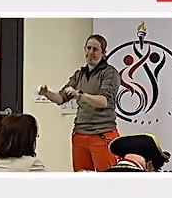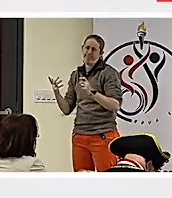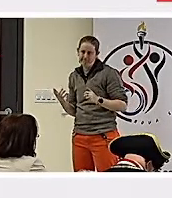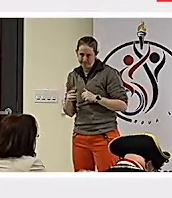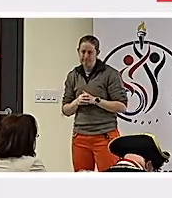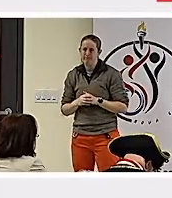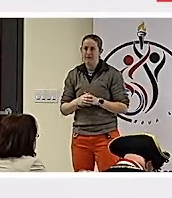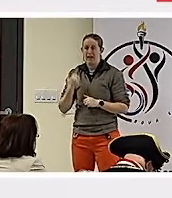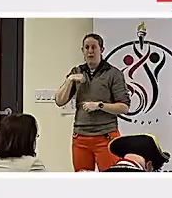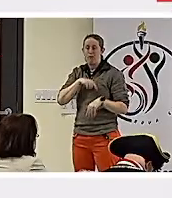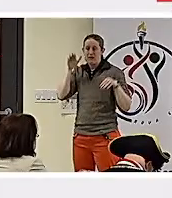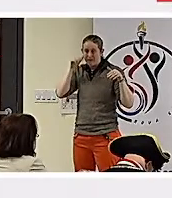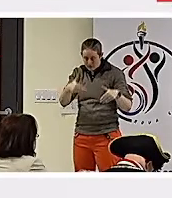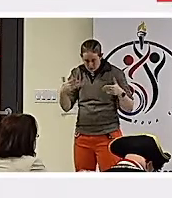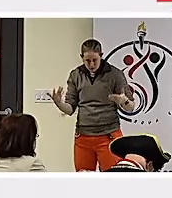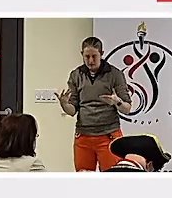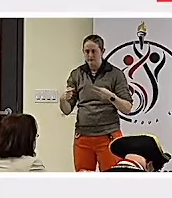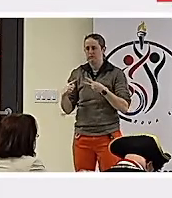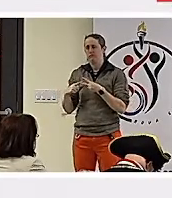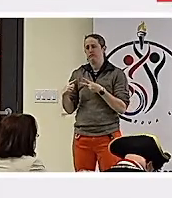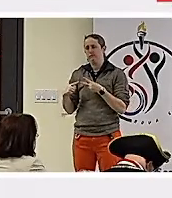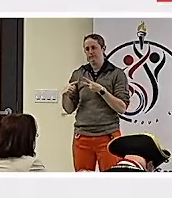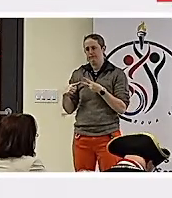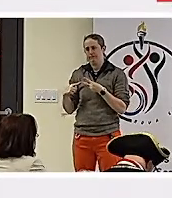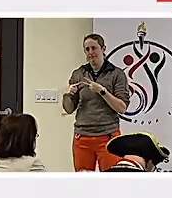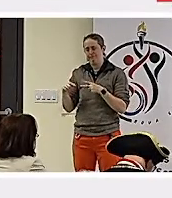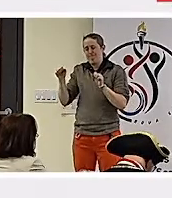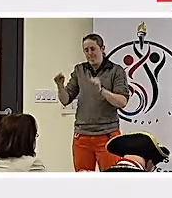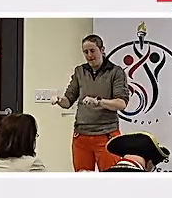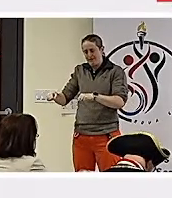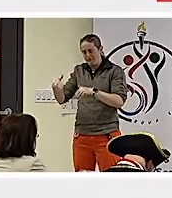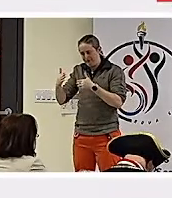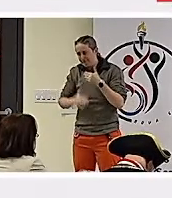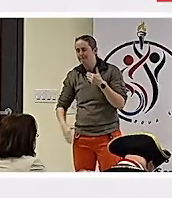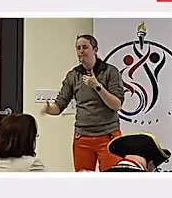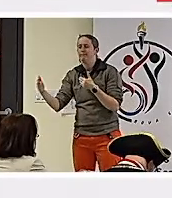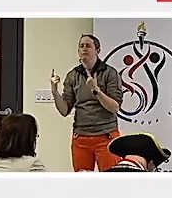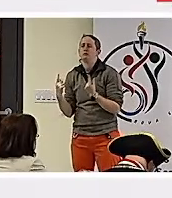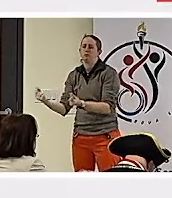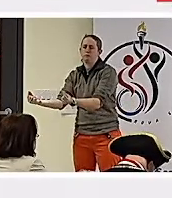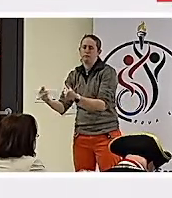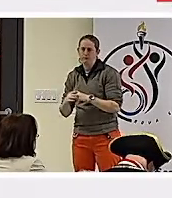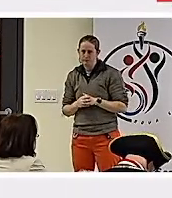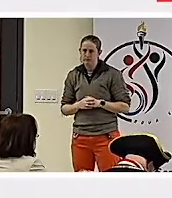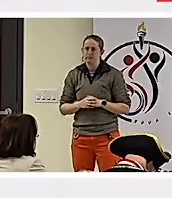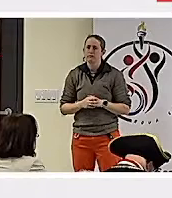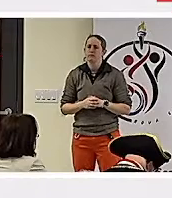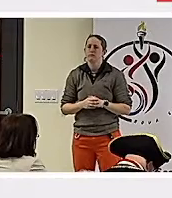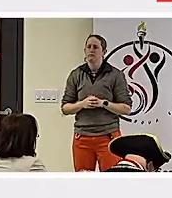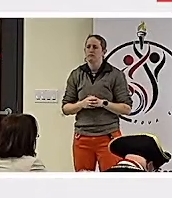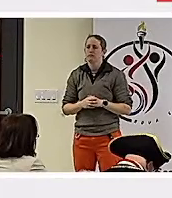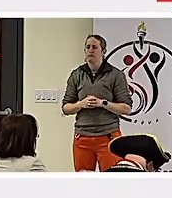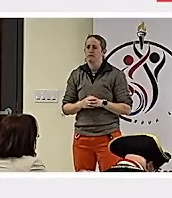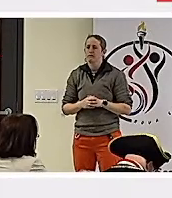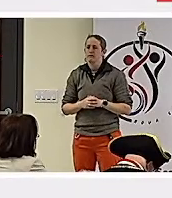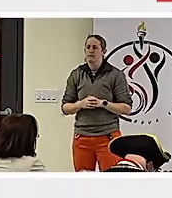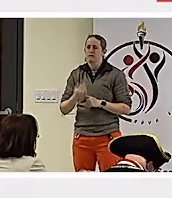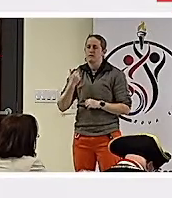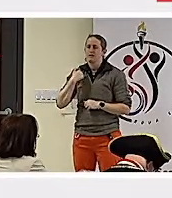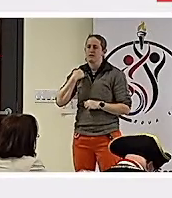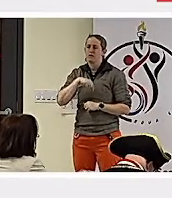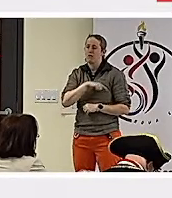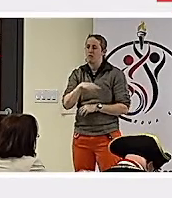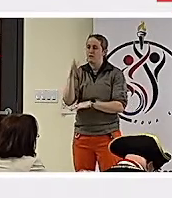the potential of things to come. Formally, the Partnership for Access Awareness achieves this with the presentation of the Mel